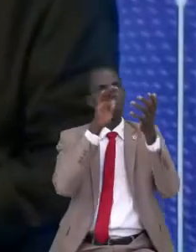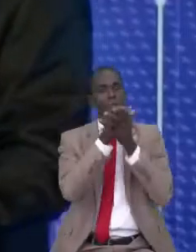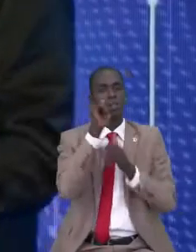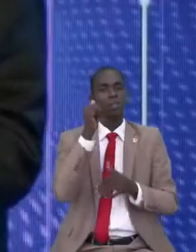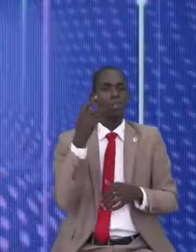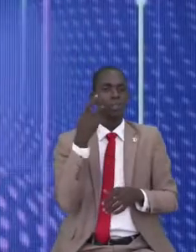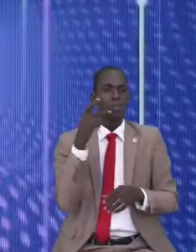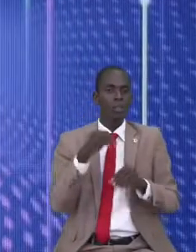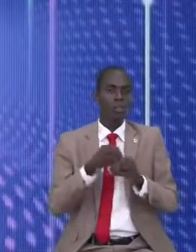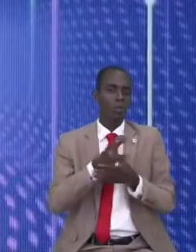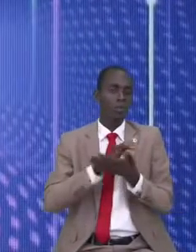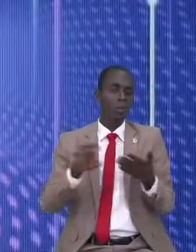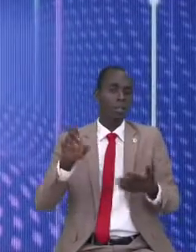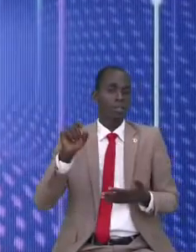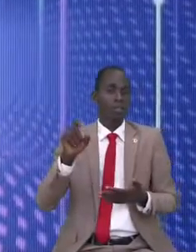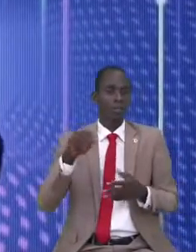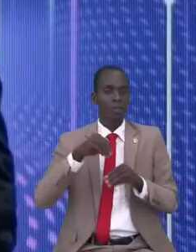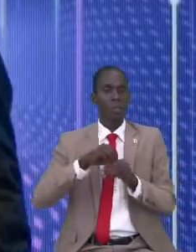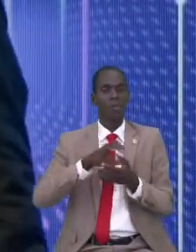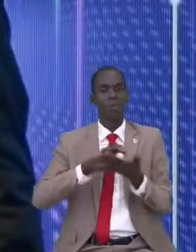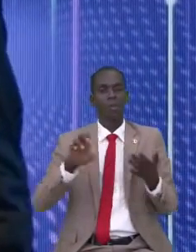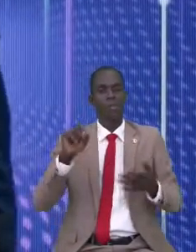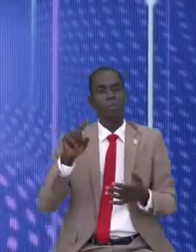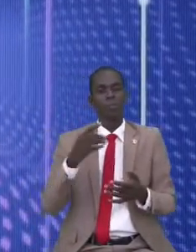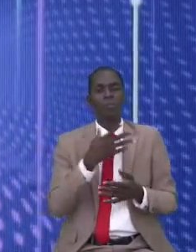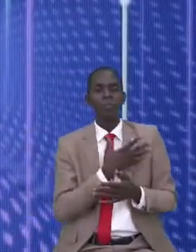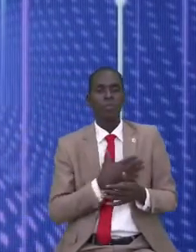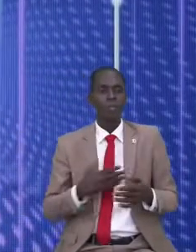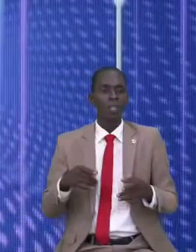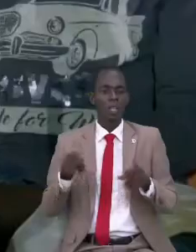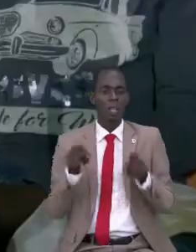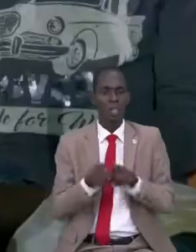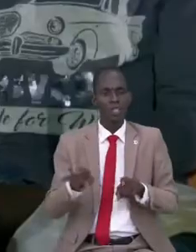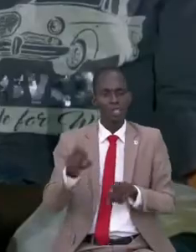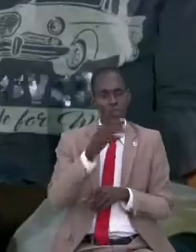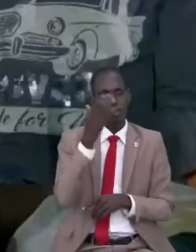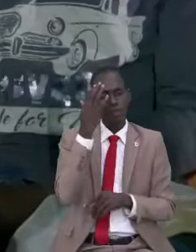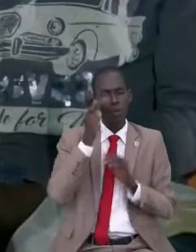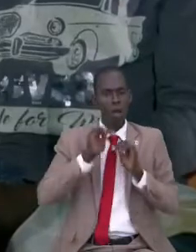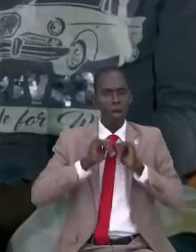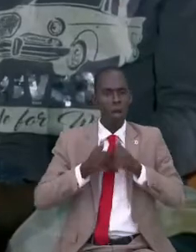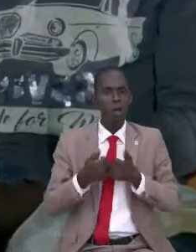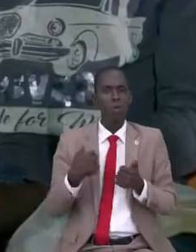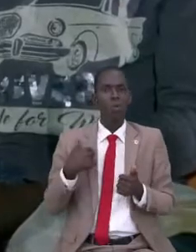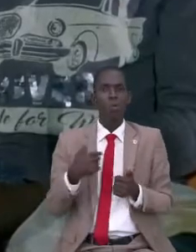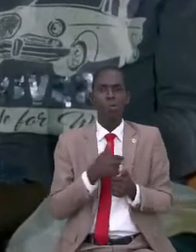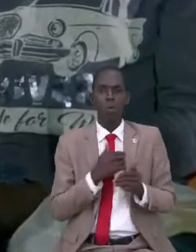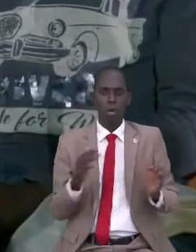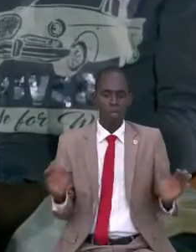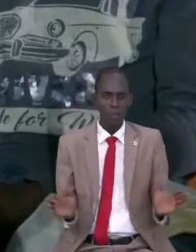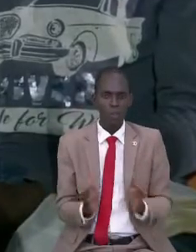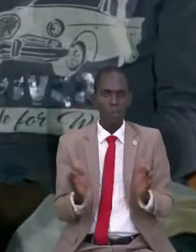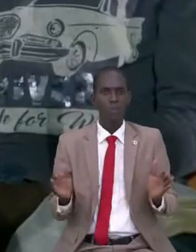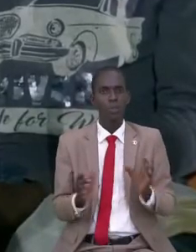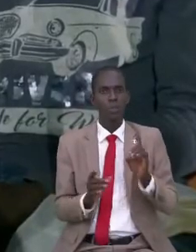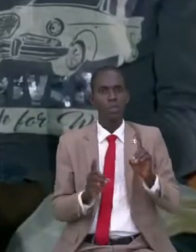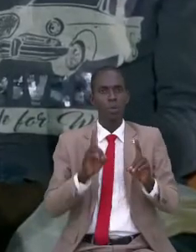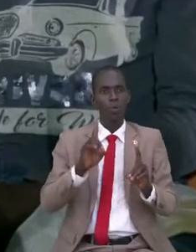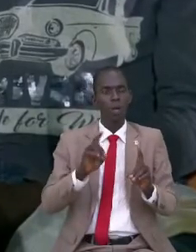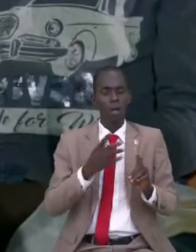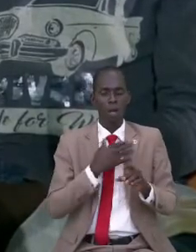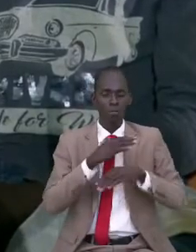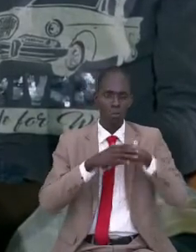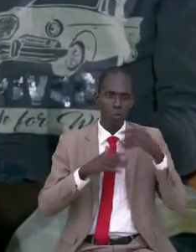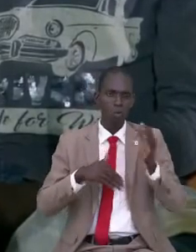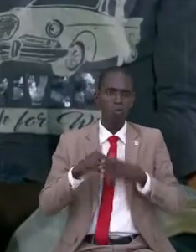verse 11. In verse 11, it says, as you know how we exhorted and comforted